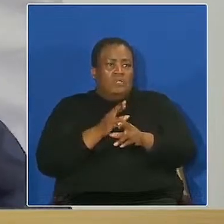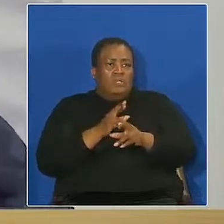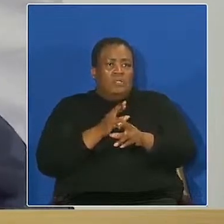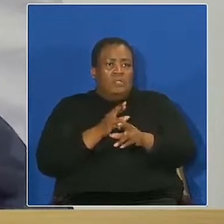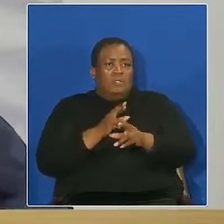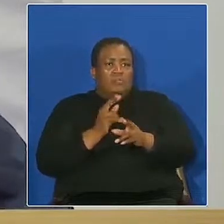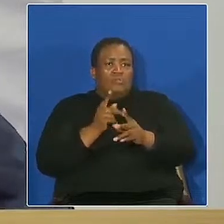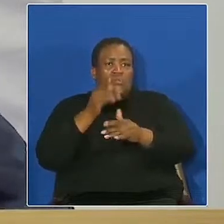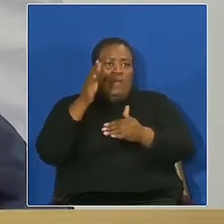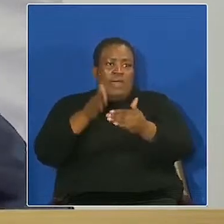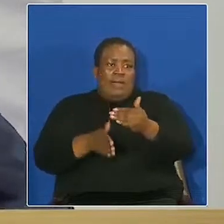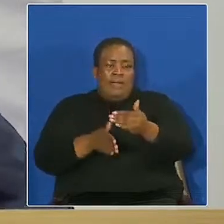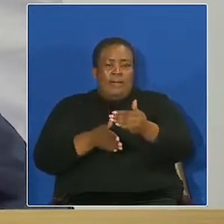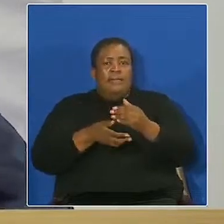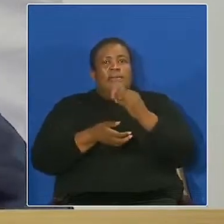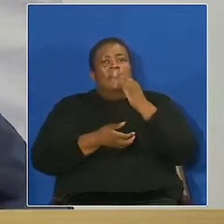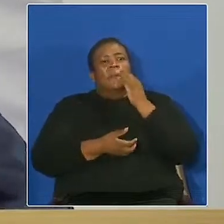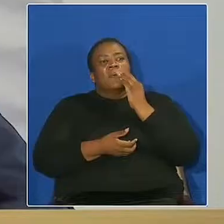of this